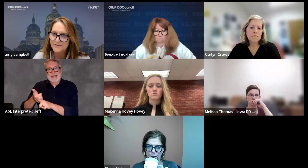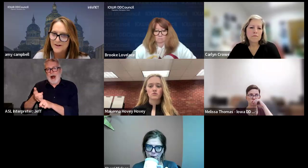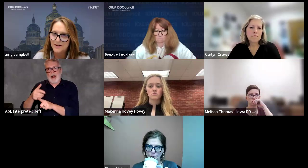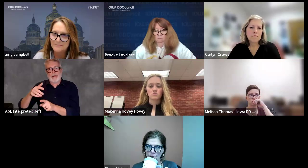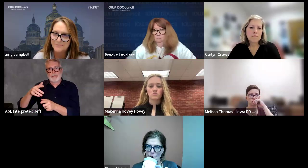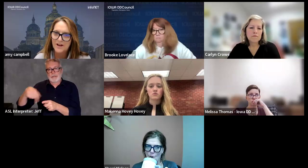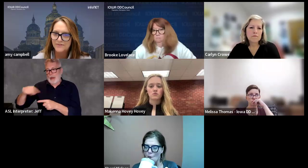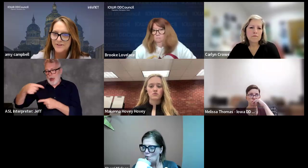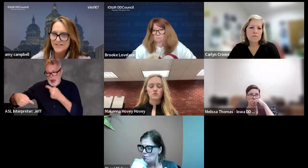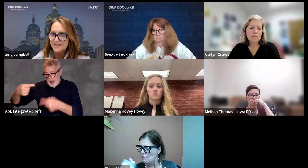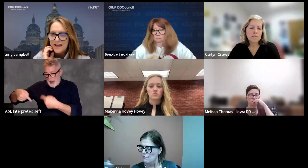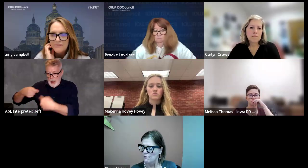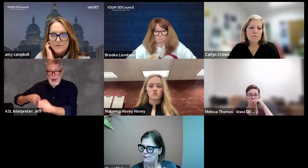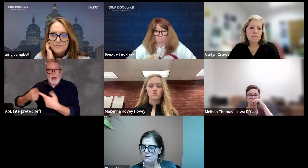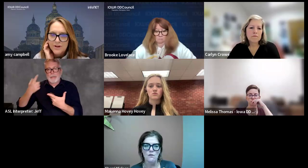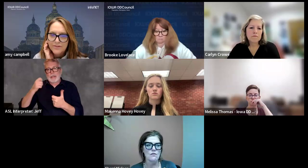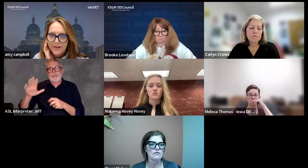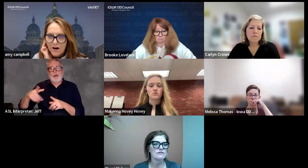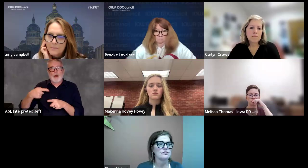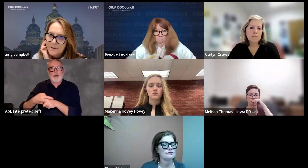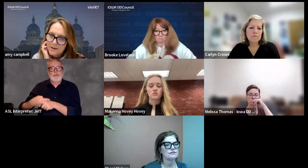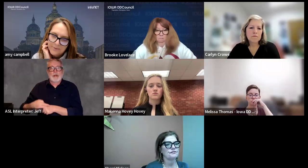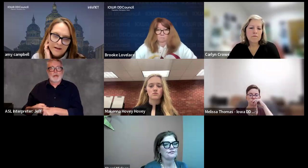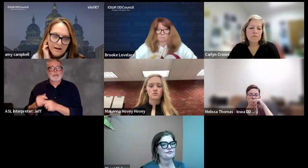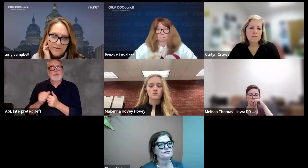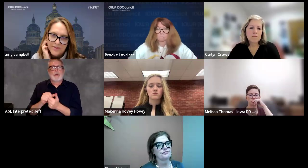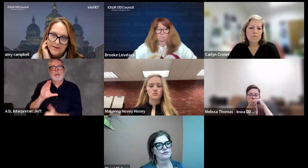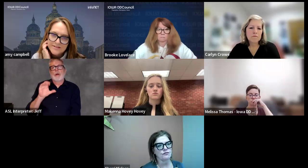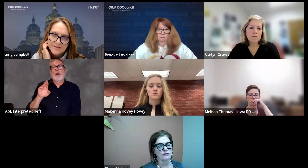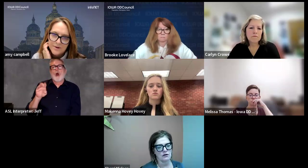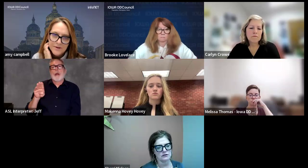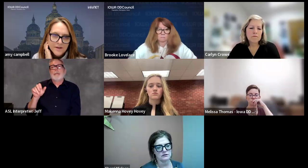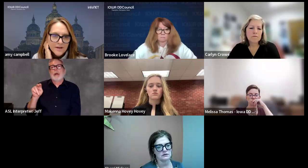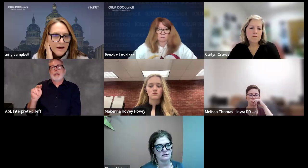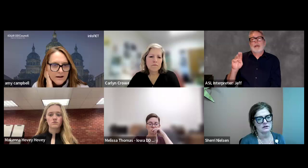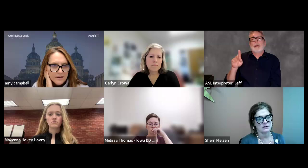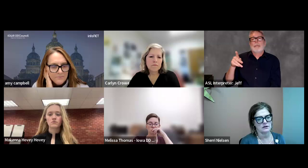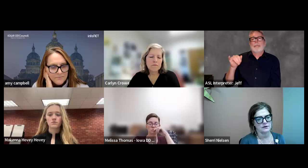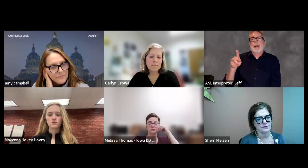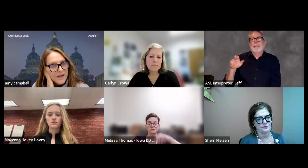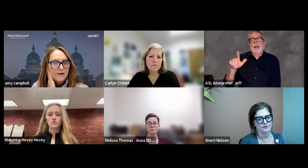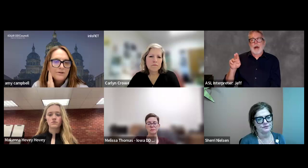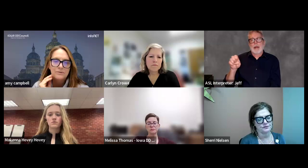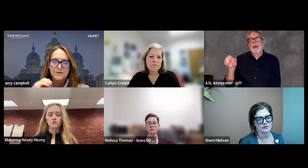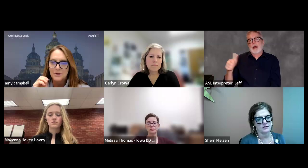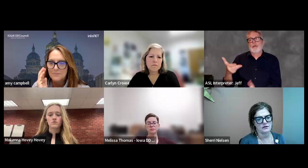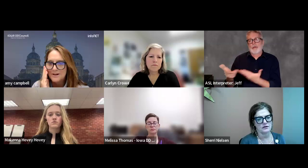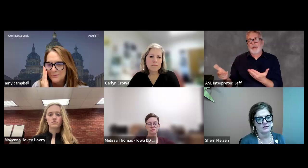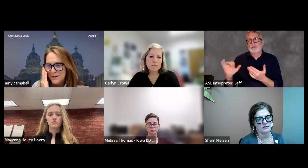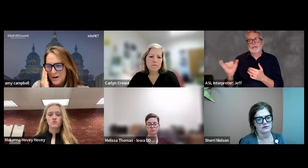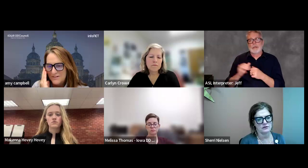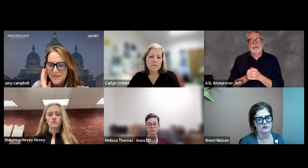because of conflicts that they have with like carbon pipeline and other things. So I don't know